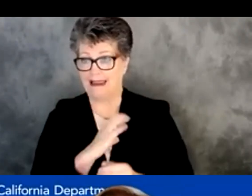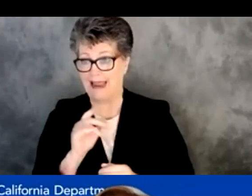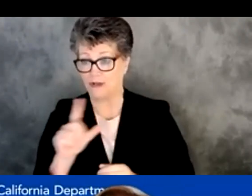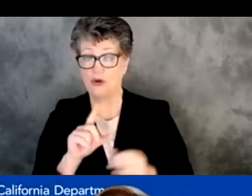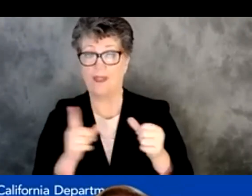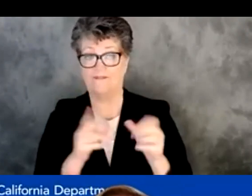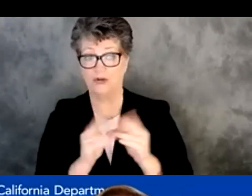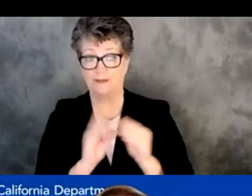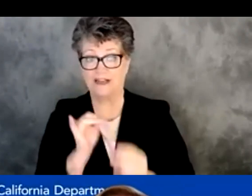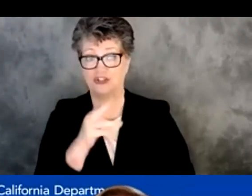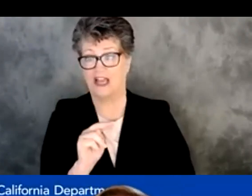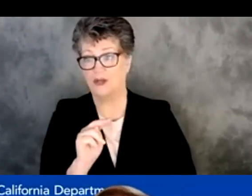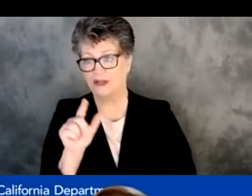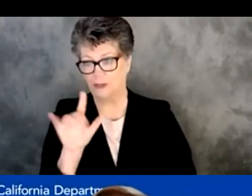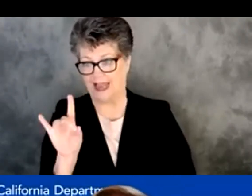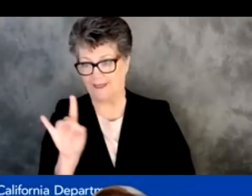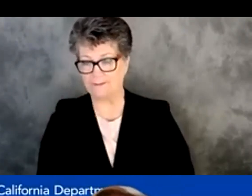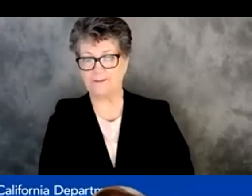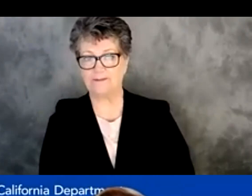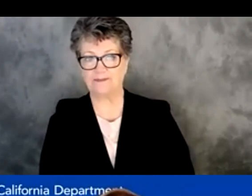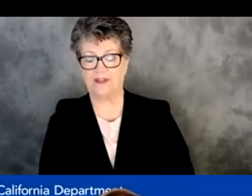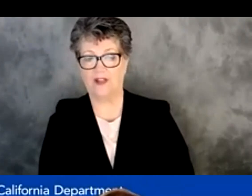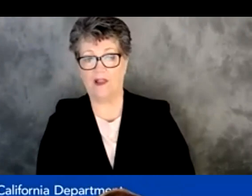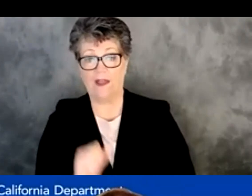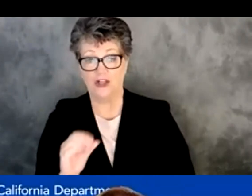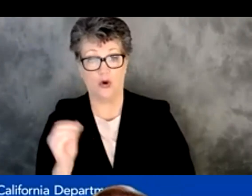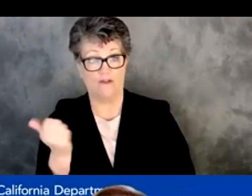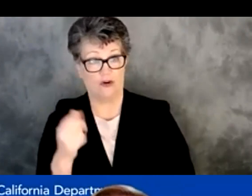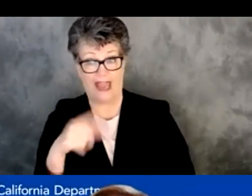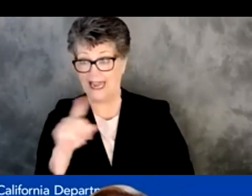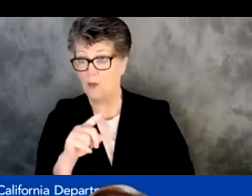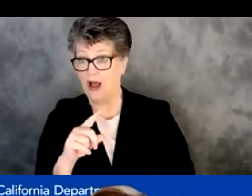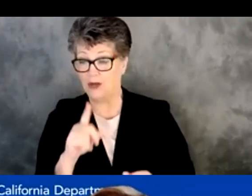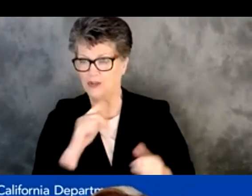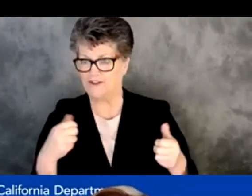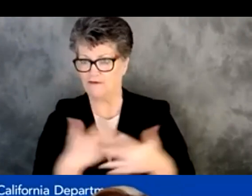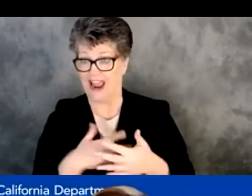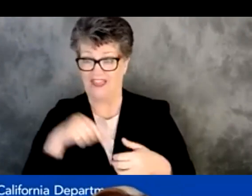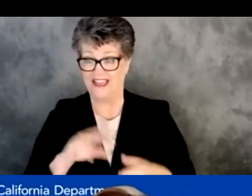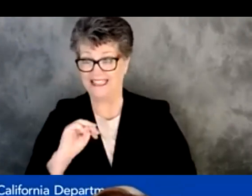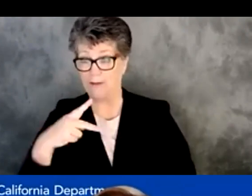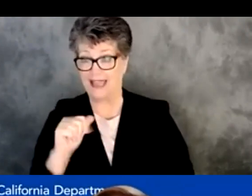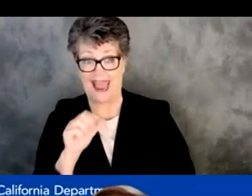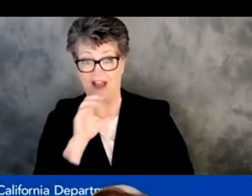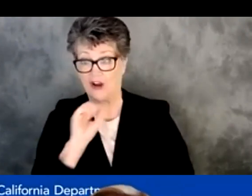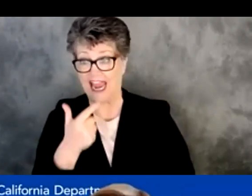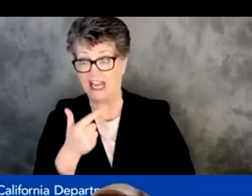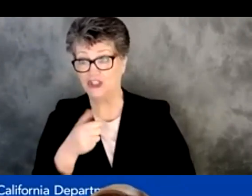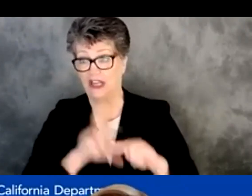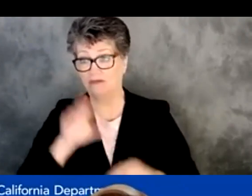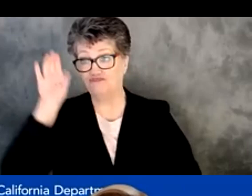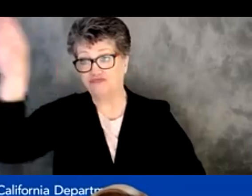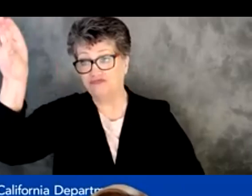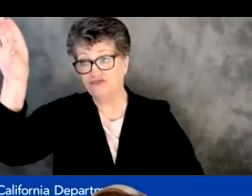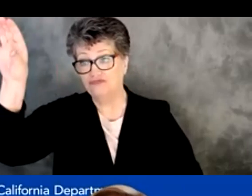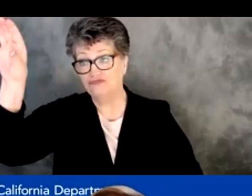meeting will be January 28th. So for anyone who was afraid that this Master Plan for Aging would sit on a shelf, we